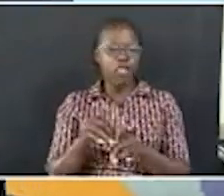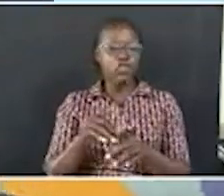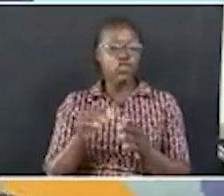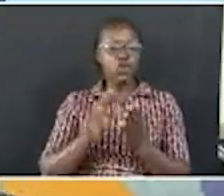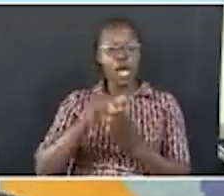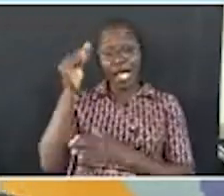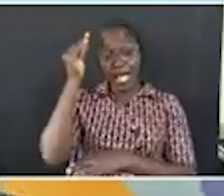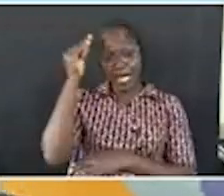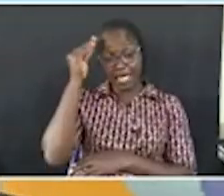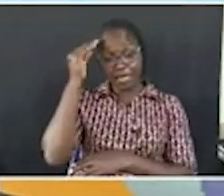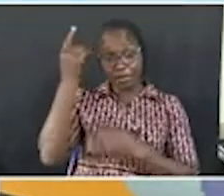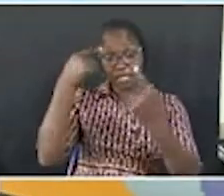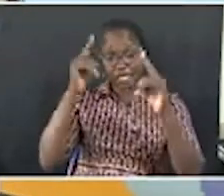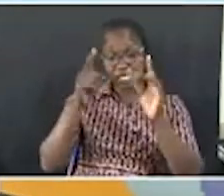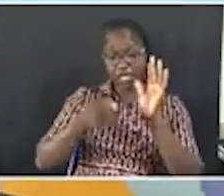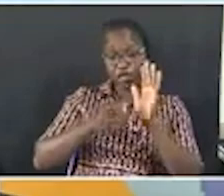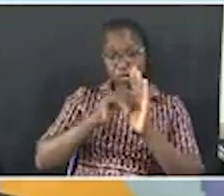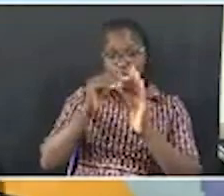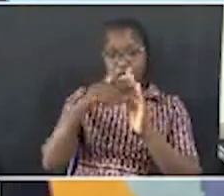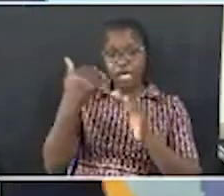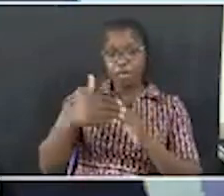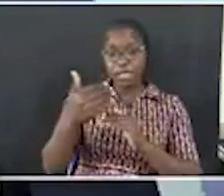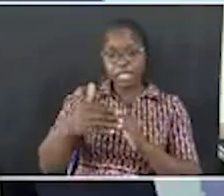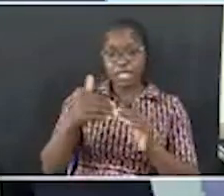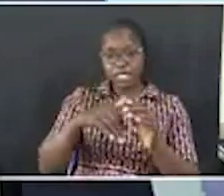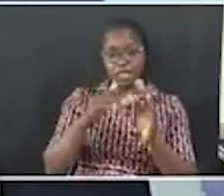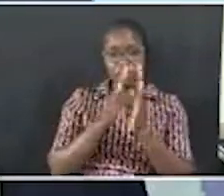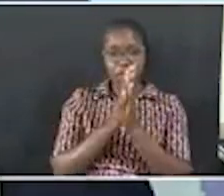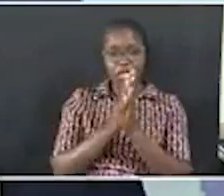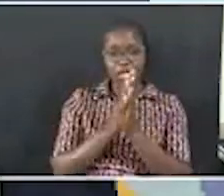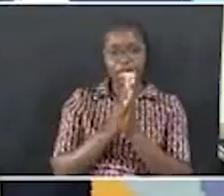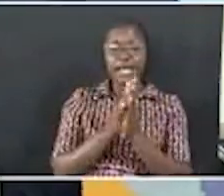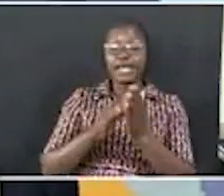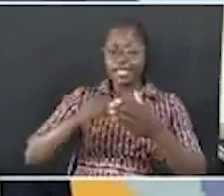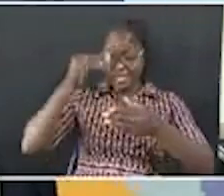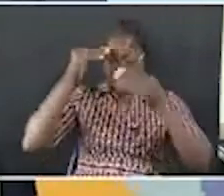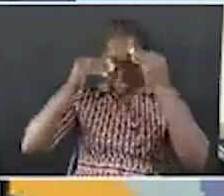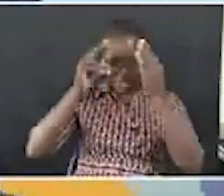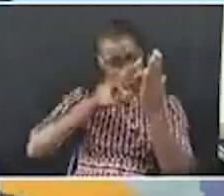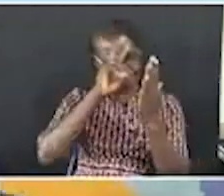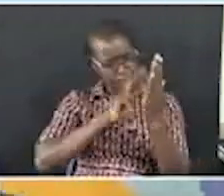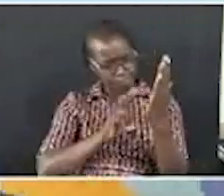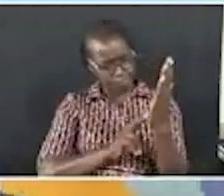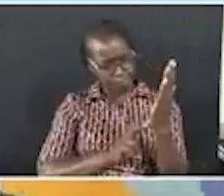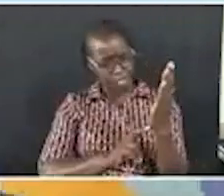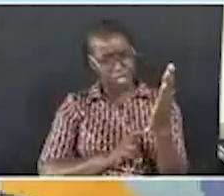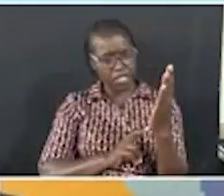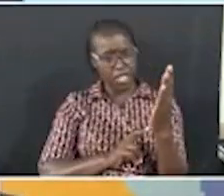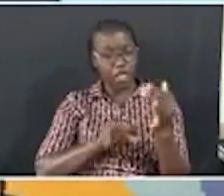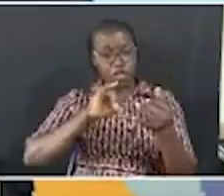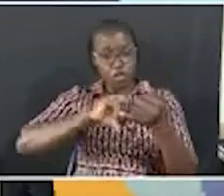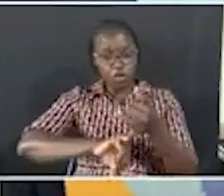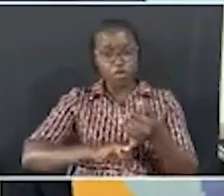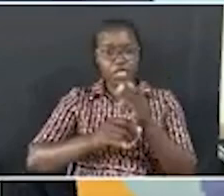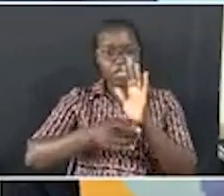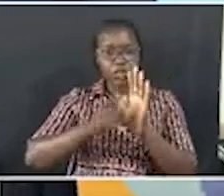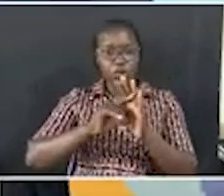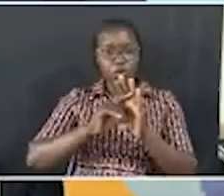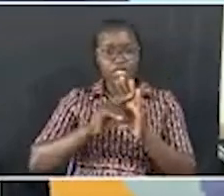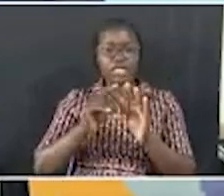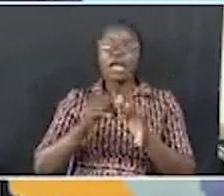academic success requires persistence in prayer and in studies. Your marriage